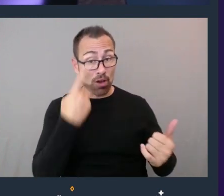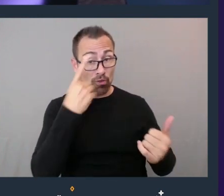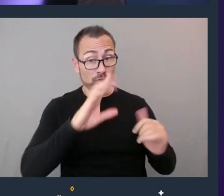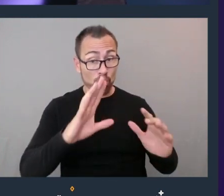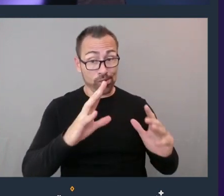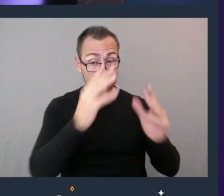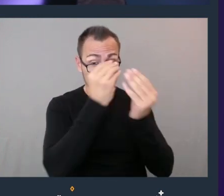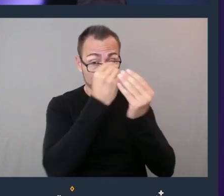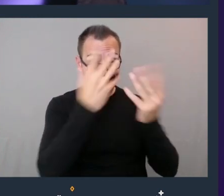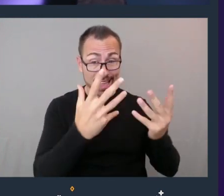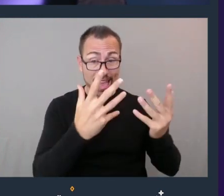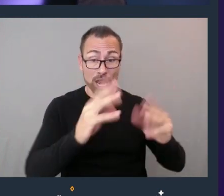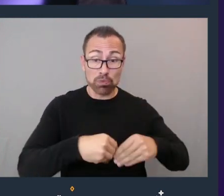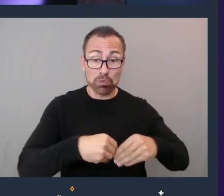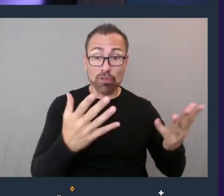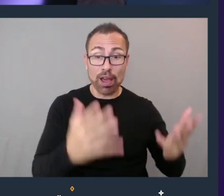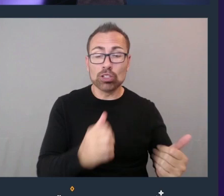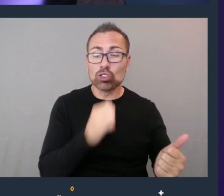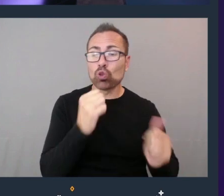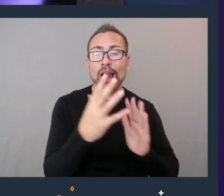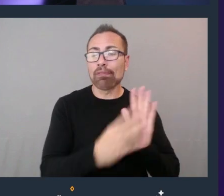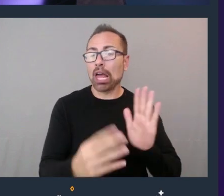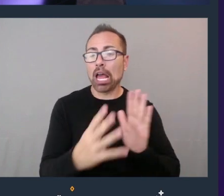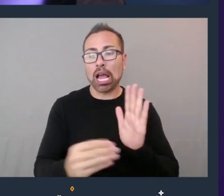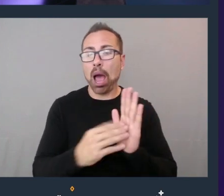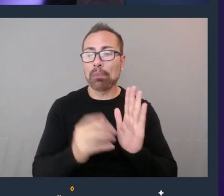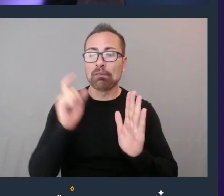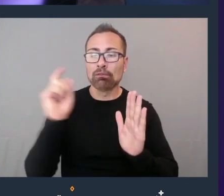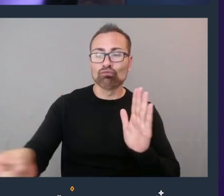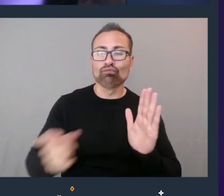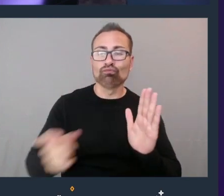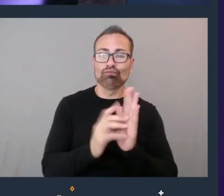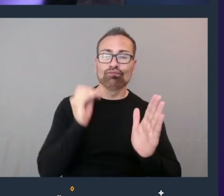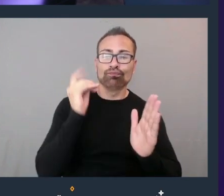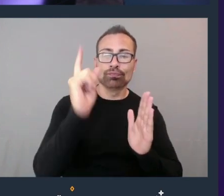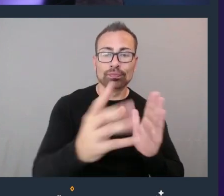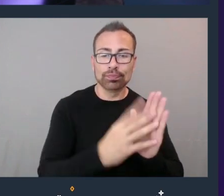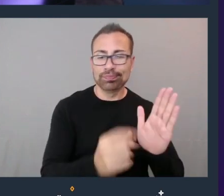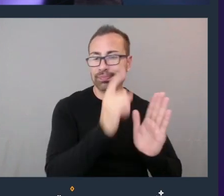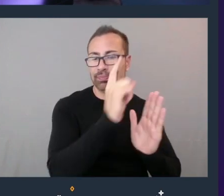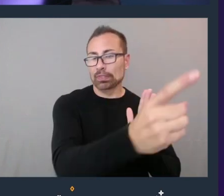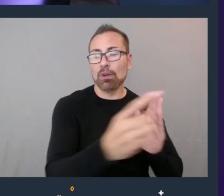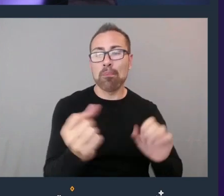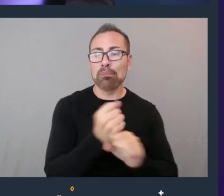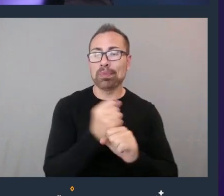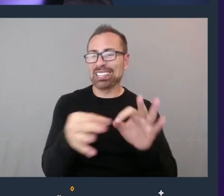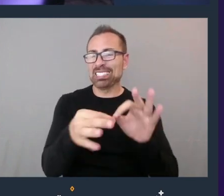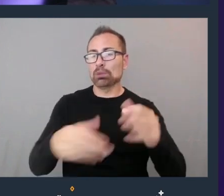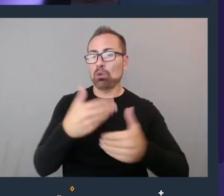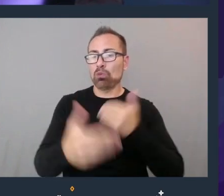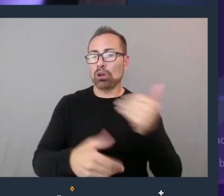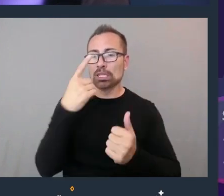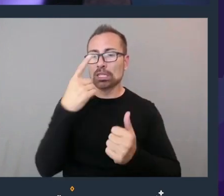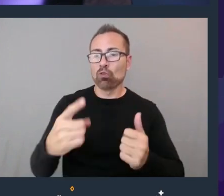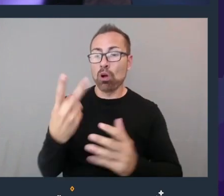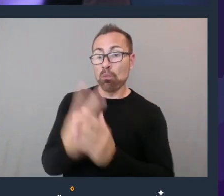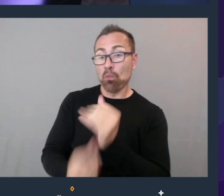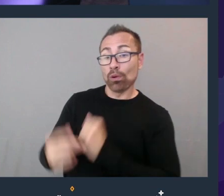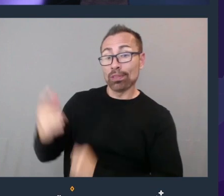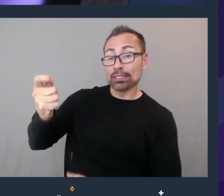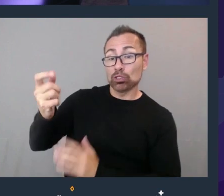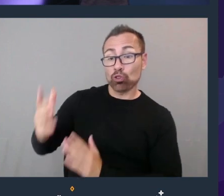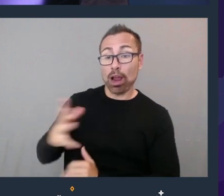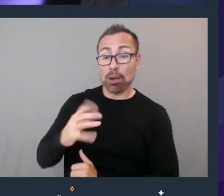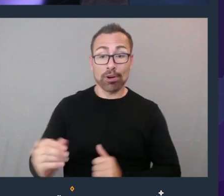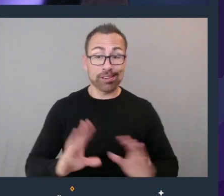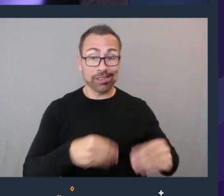deliver third-party data, which just simplifies the overall process for both subscribers and providers. Another one of the trends that